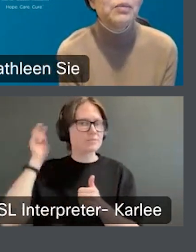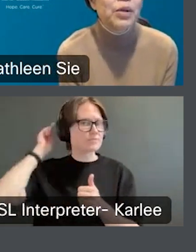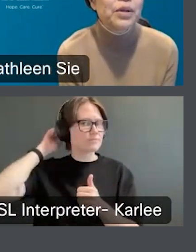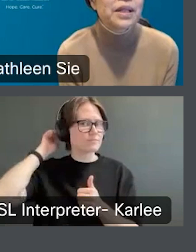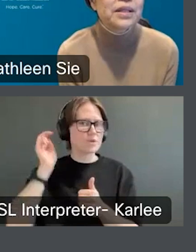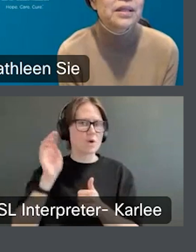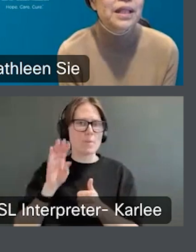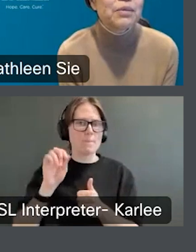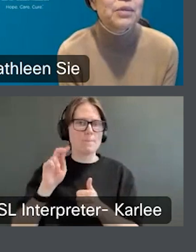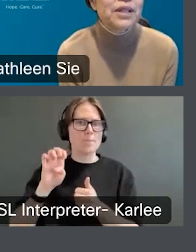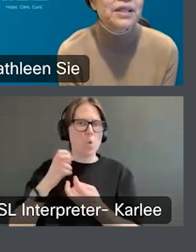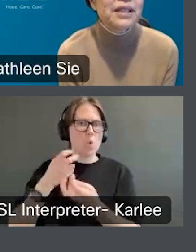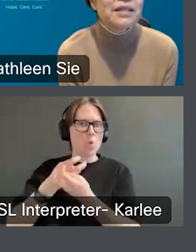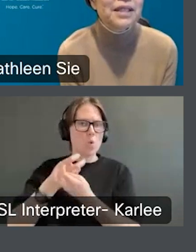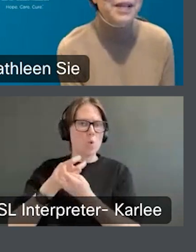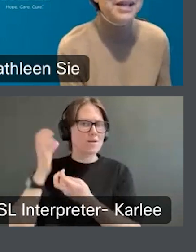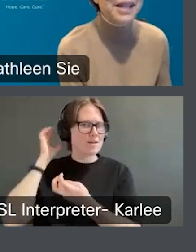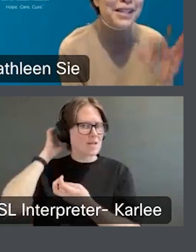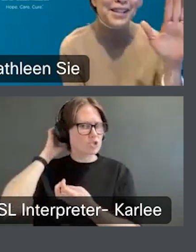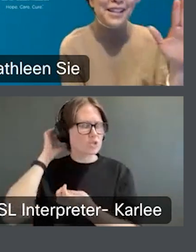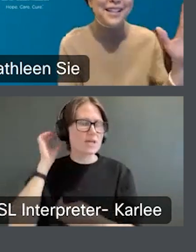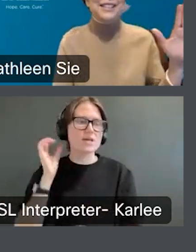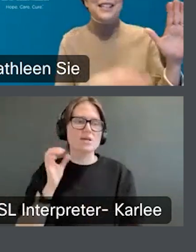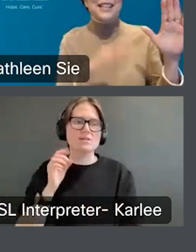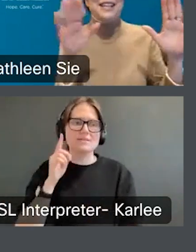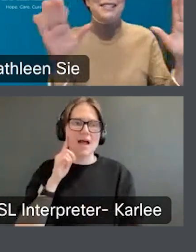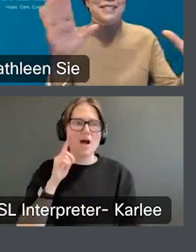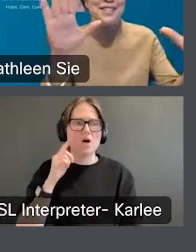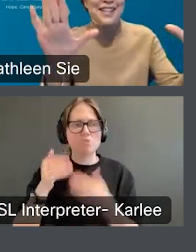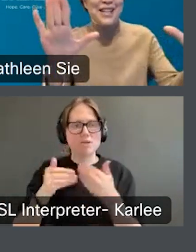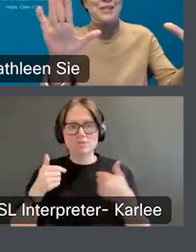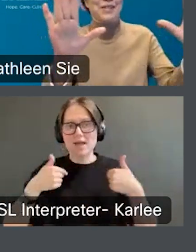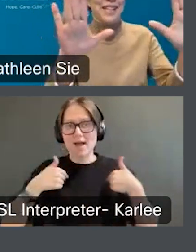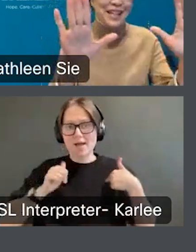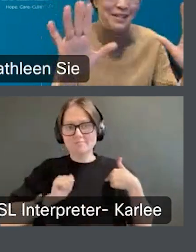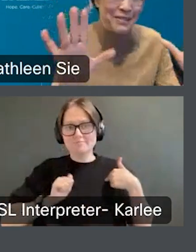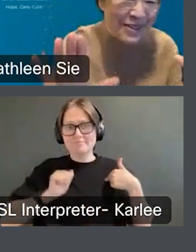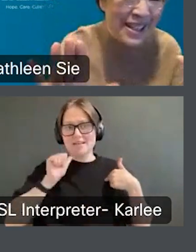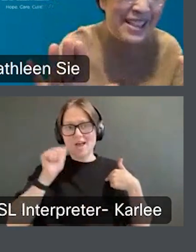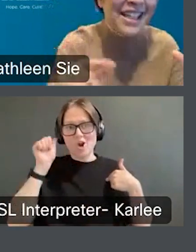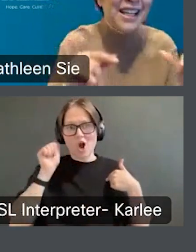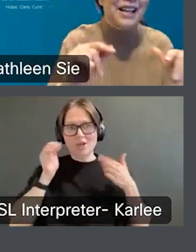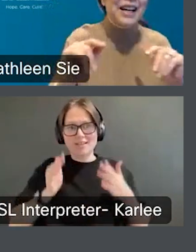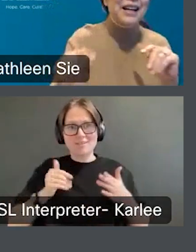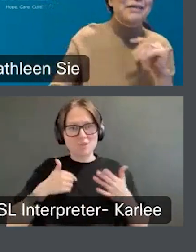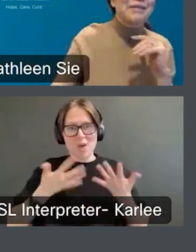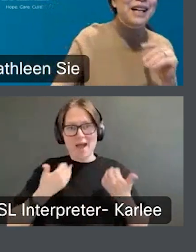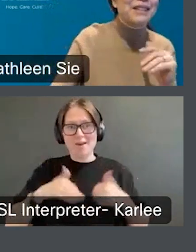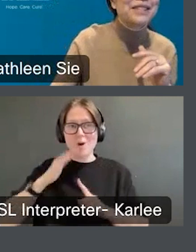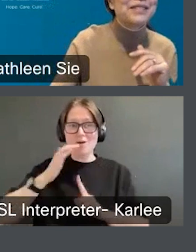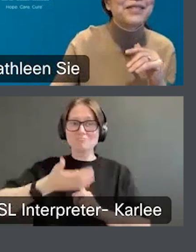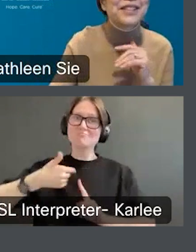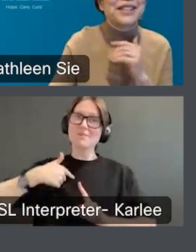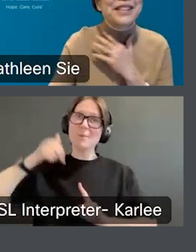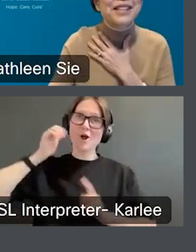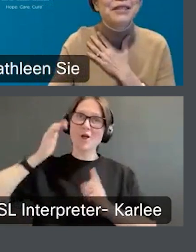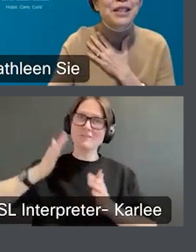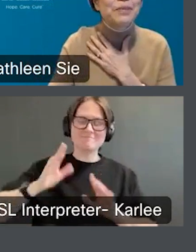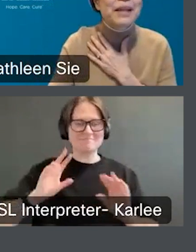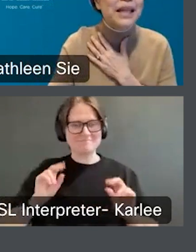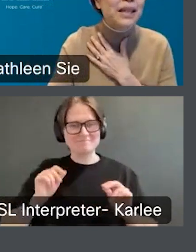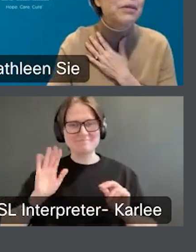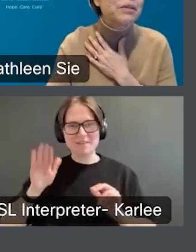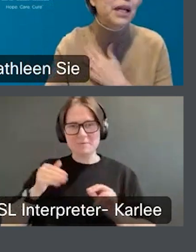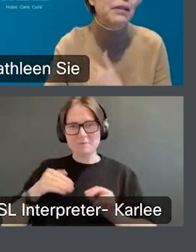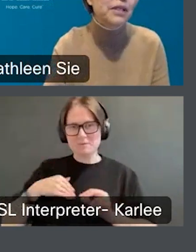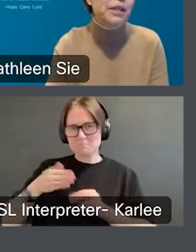bone conduction sound processors. I'm not an audiologist and I try not to pretend to be one. I would defer to Grace, but I